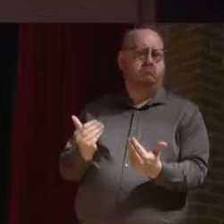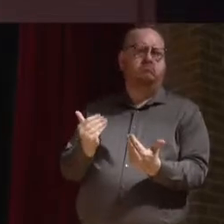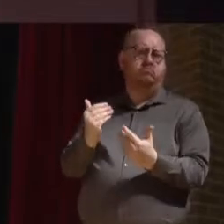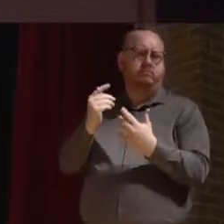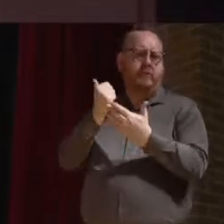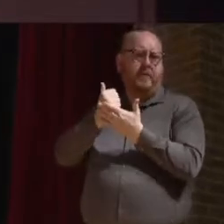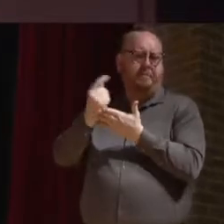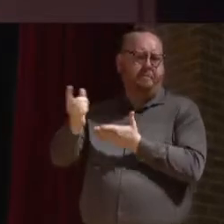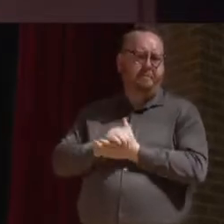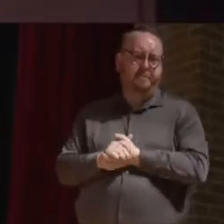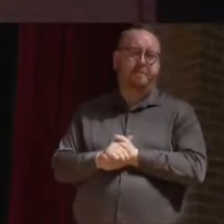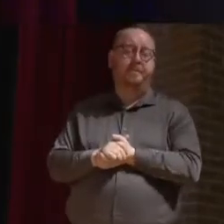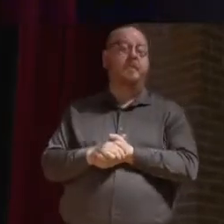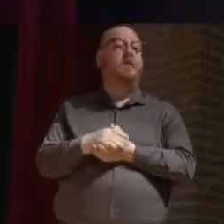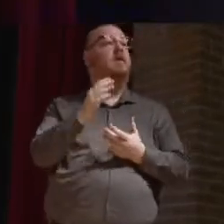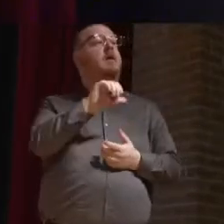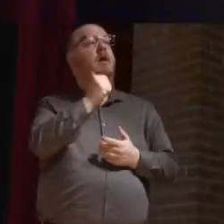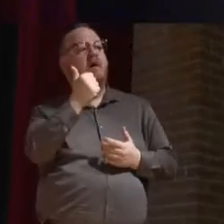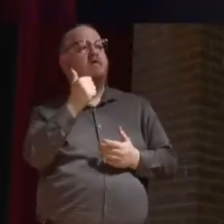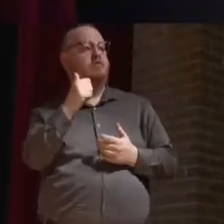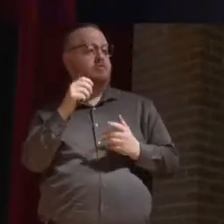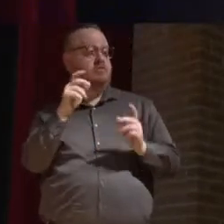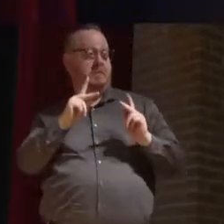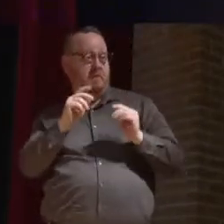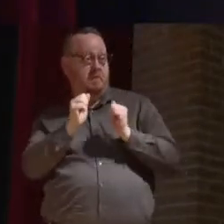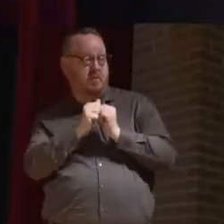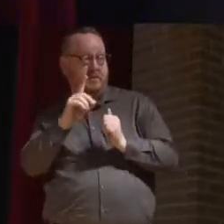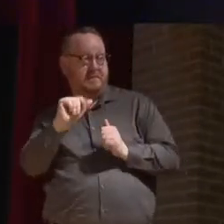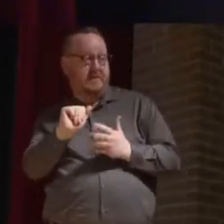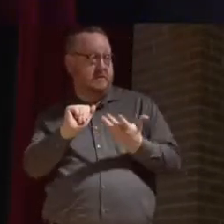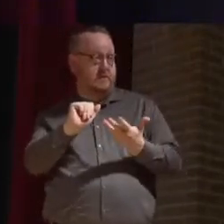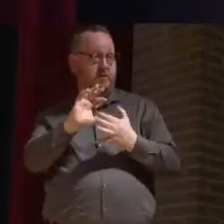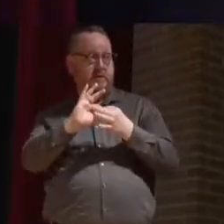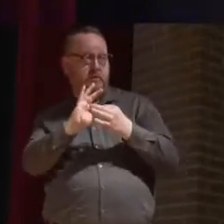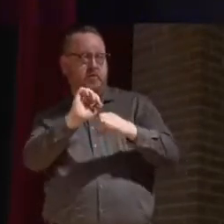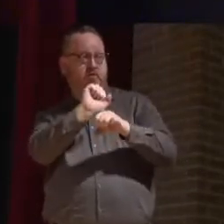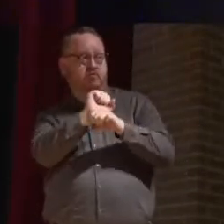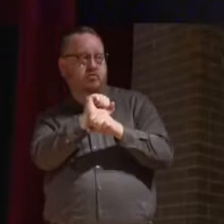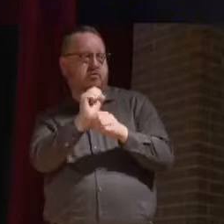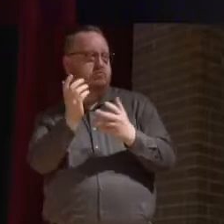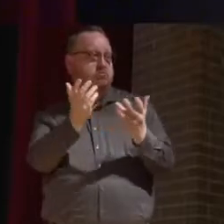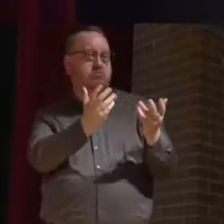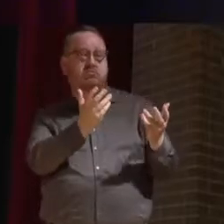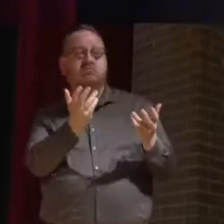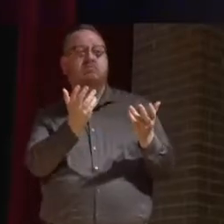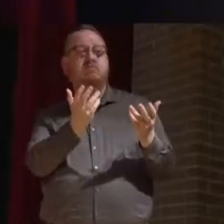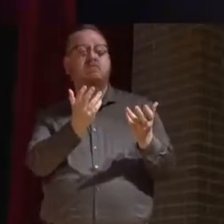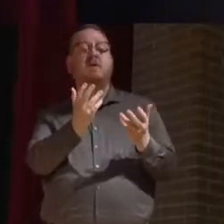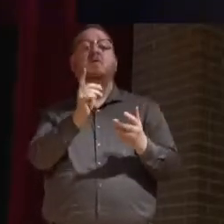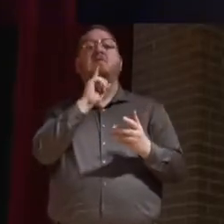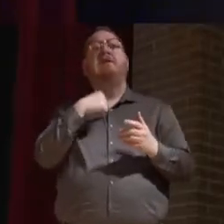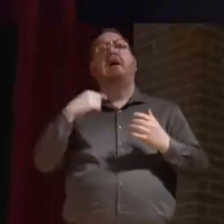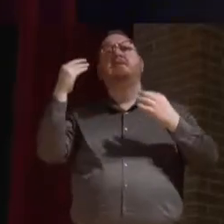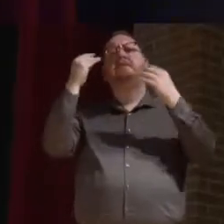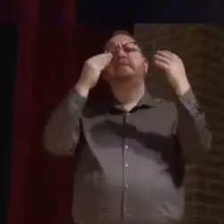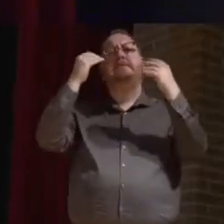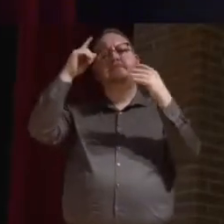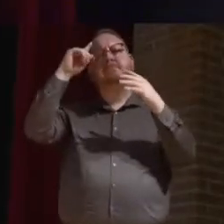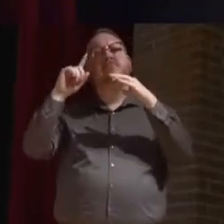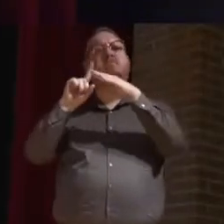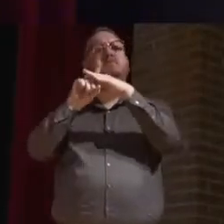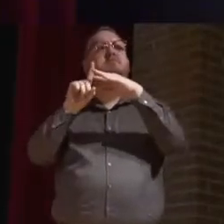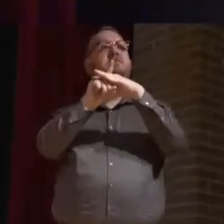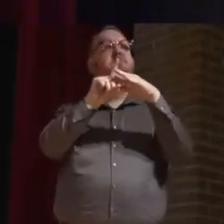Anything else about individuals with disabilities in the workforce? I kind of thought of a couple things as people were